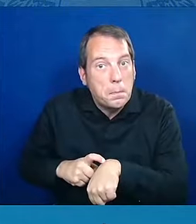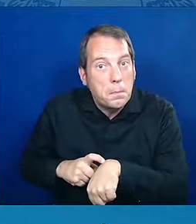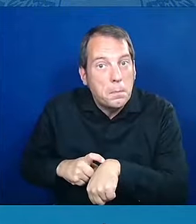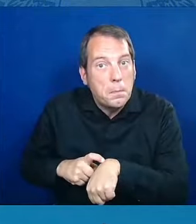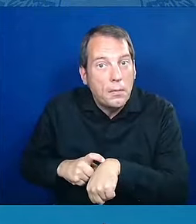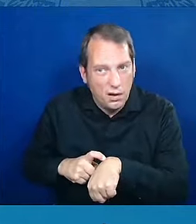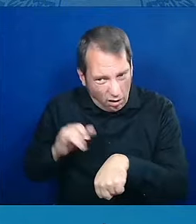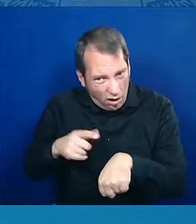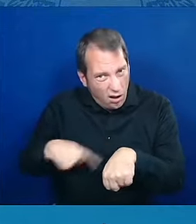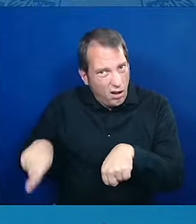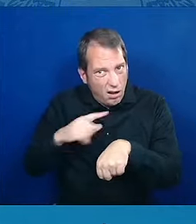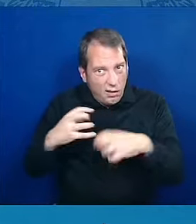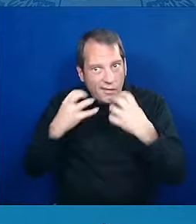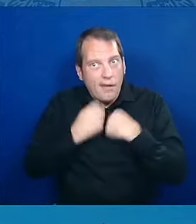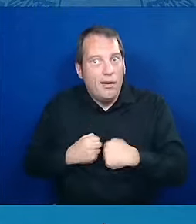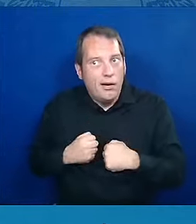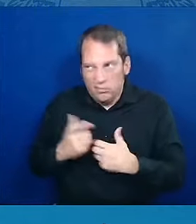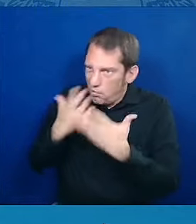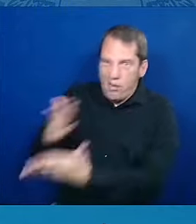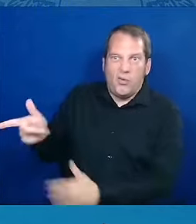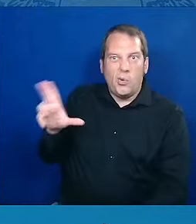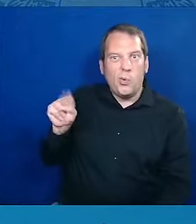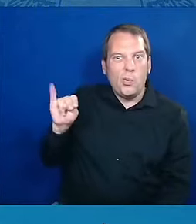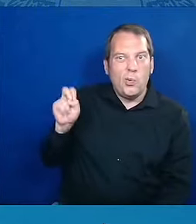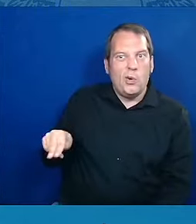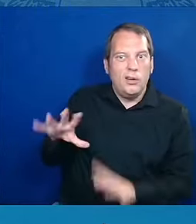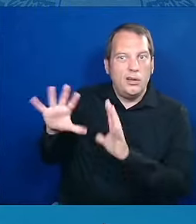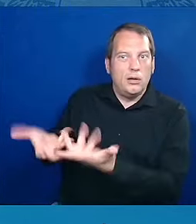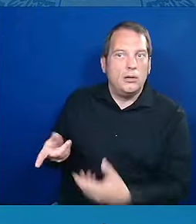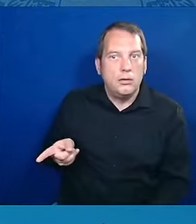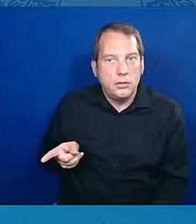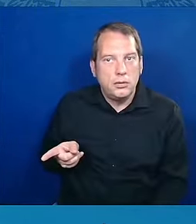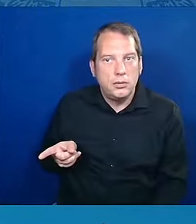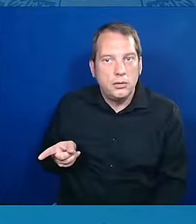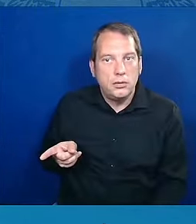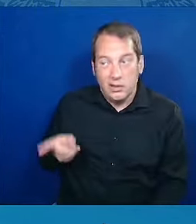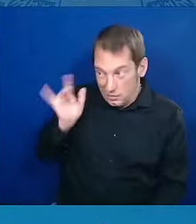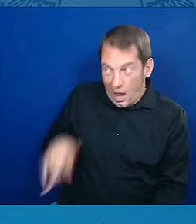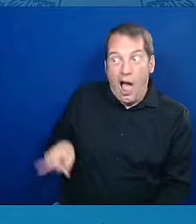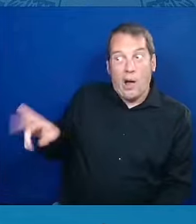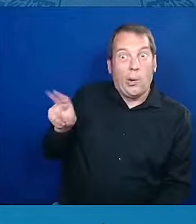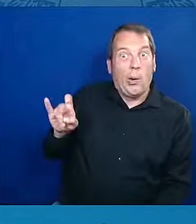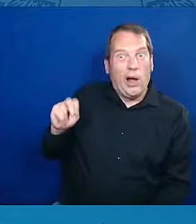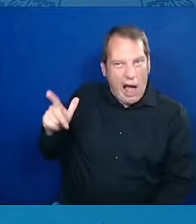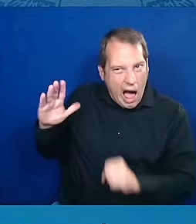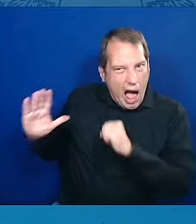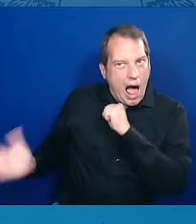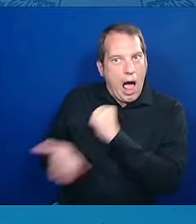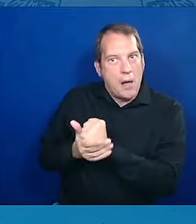Because the fact is, unions helped build America's middle class.